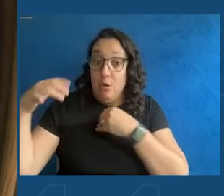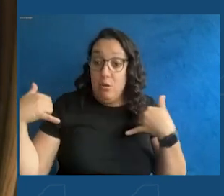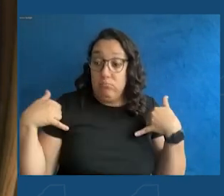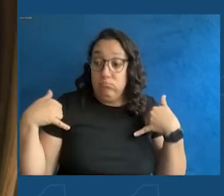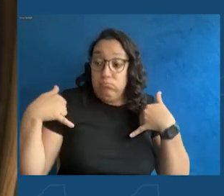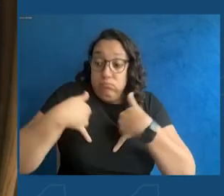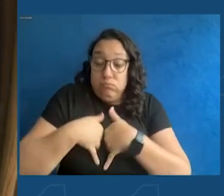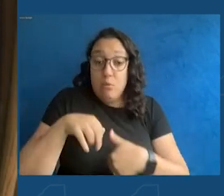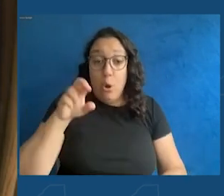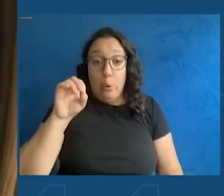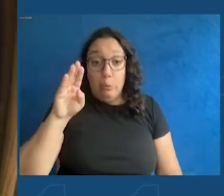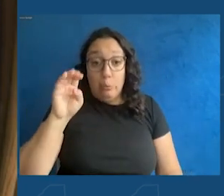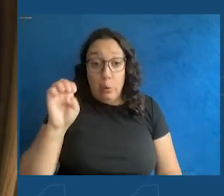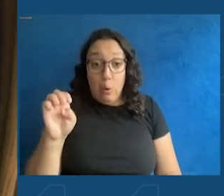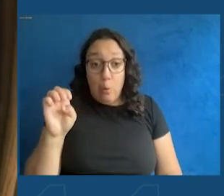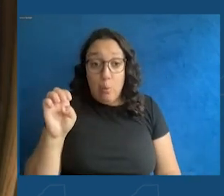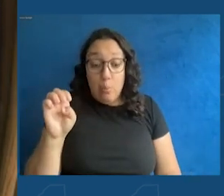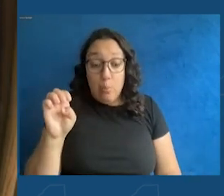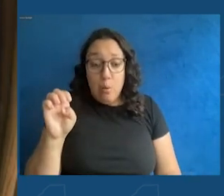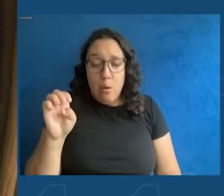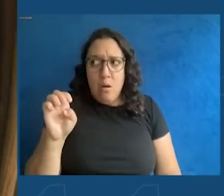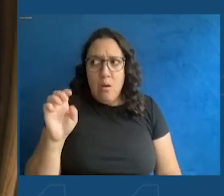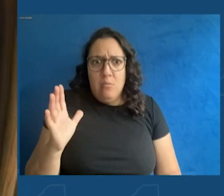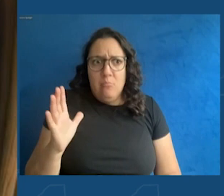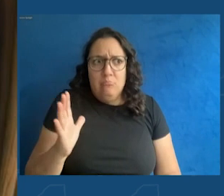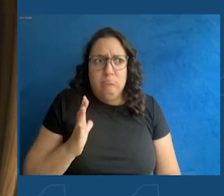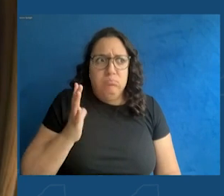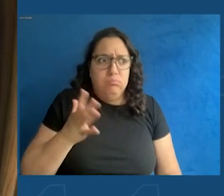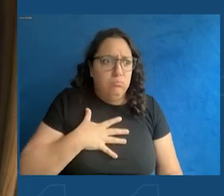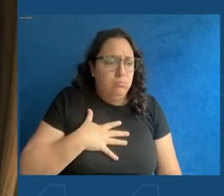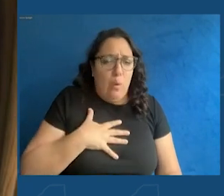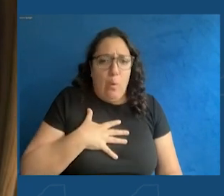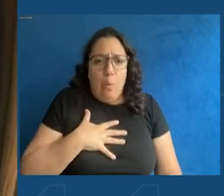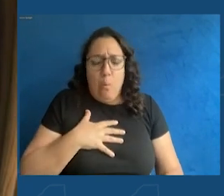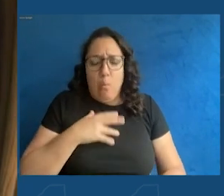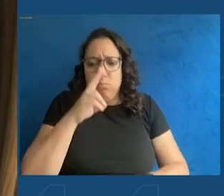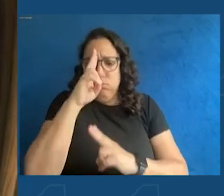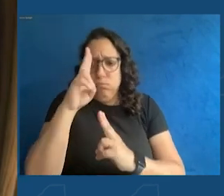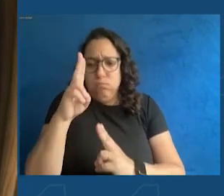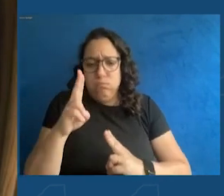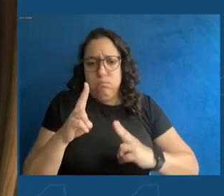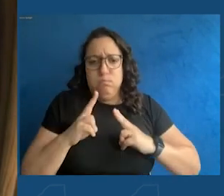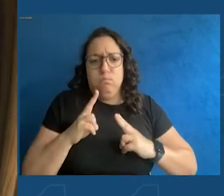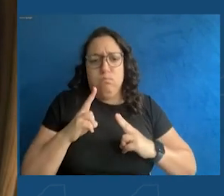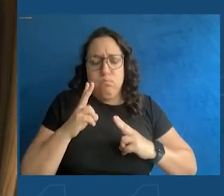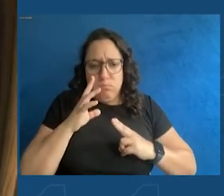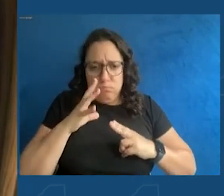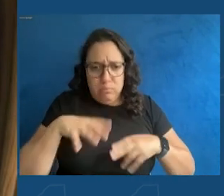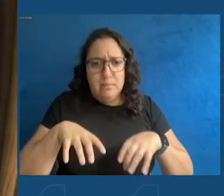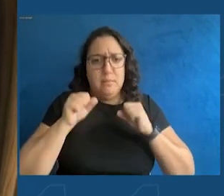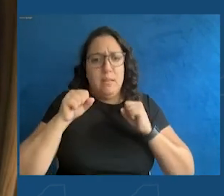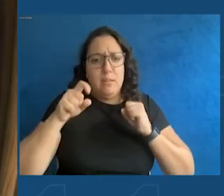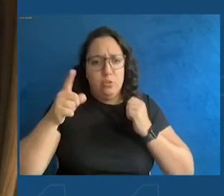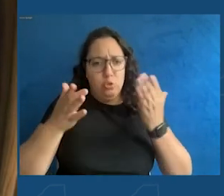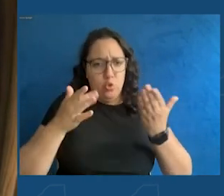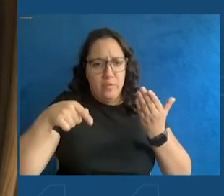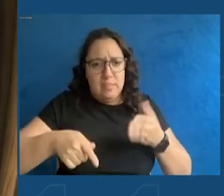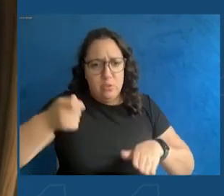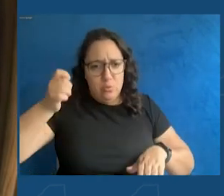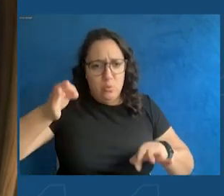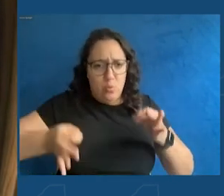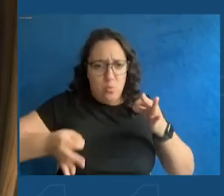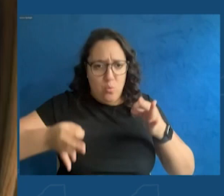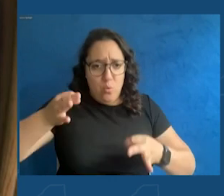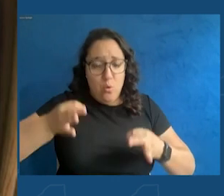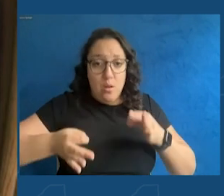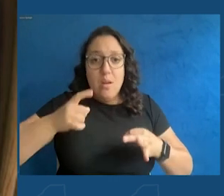today, quite an auspicious way to begin my service on this court. And I do plan to add some